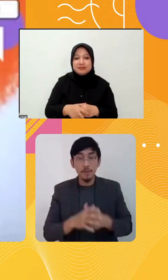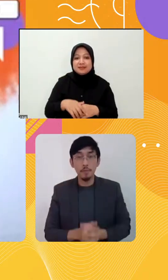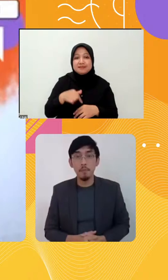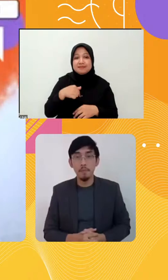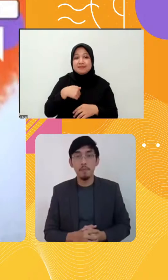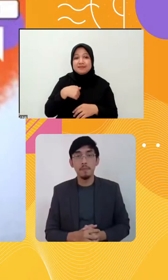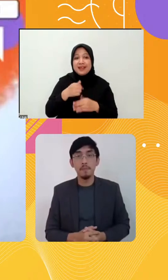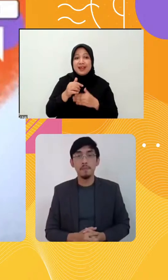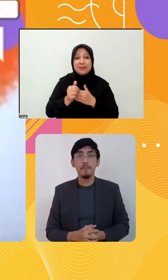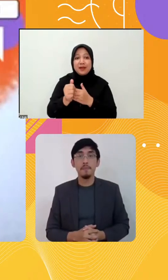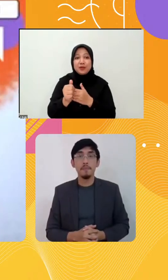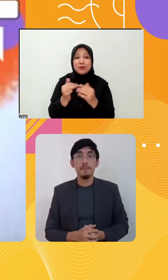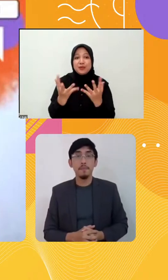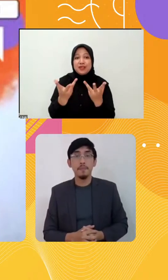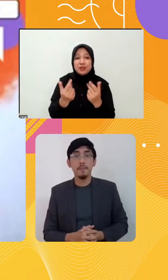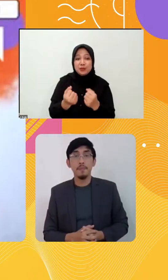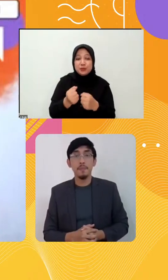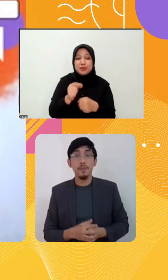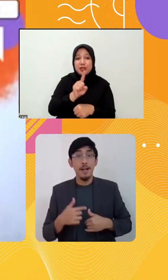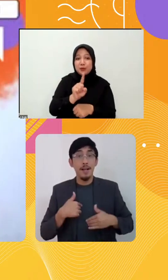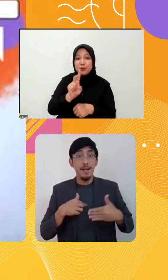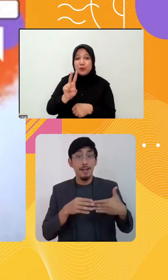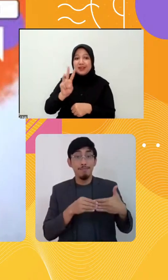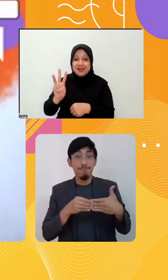counting 1, 2, 3,